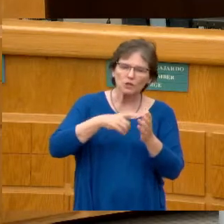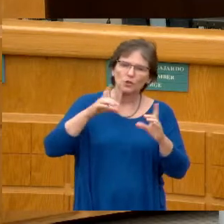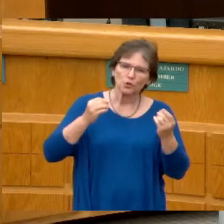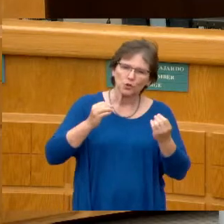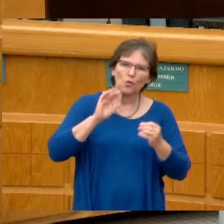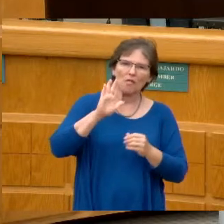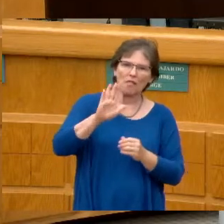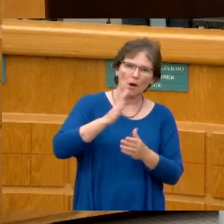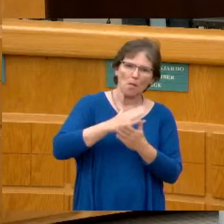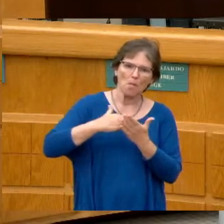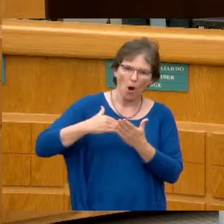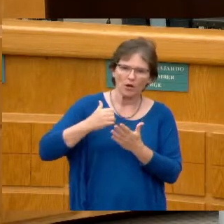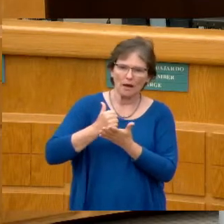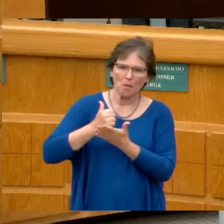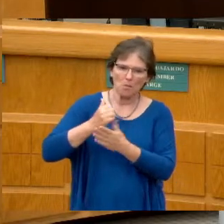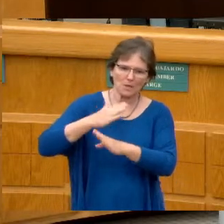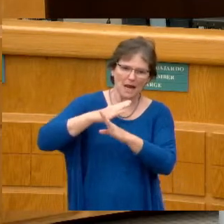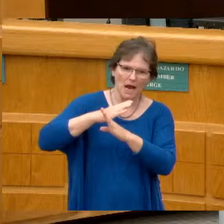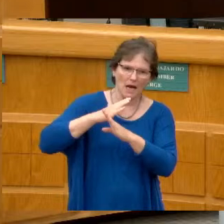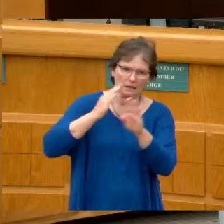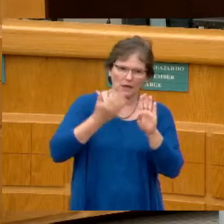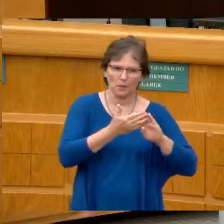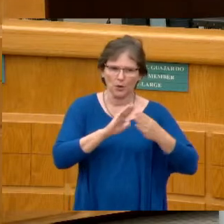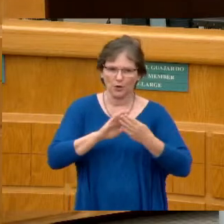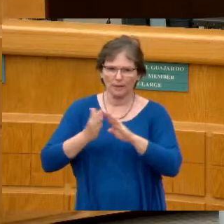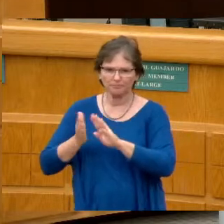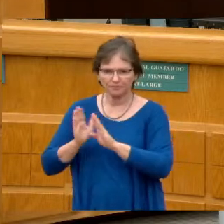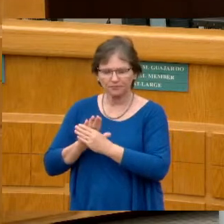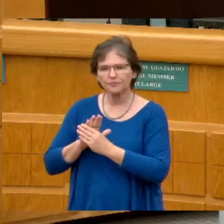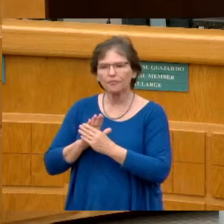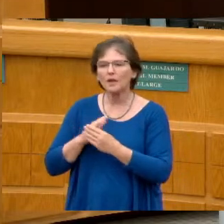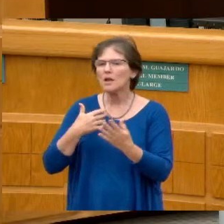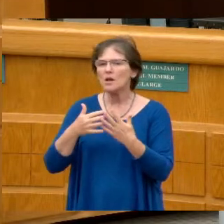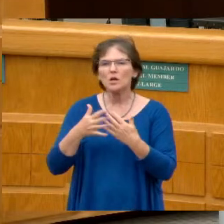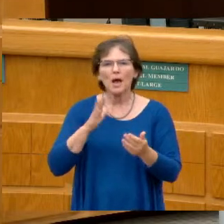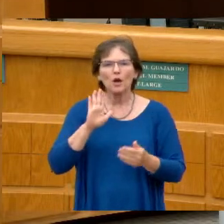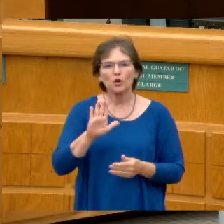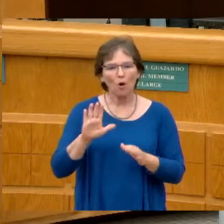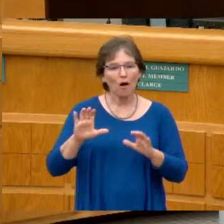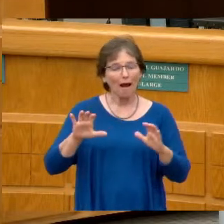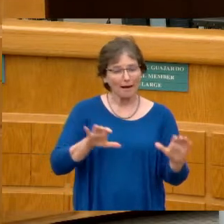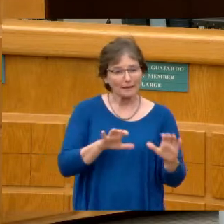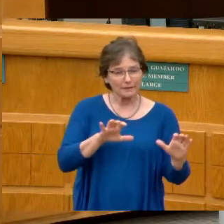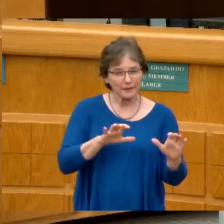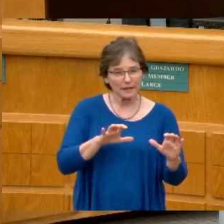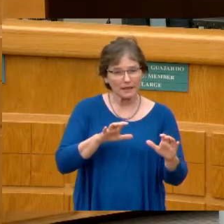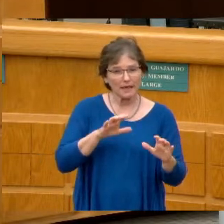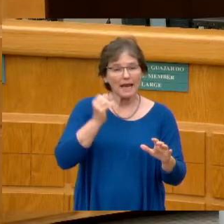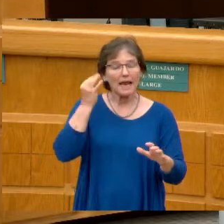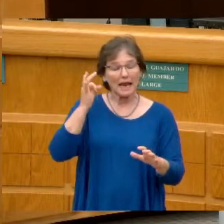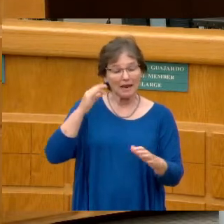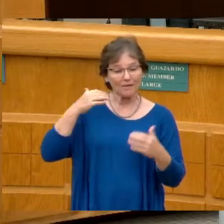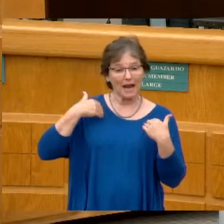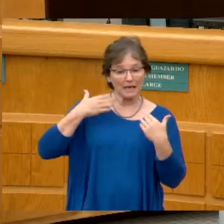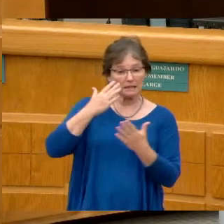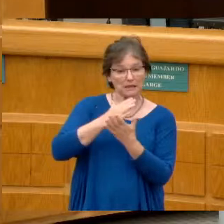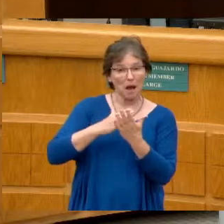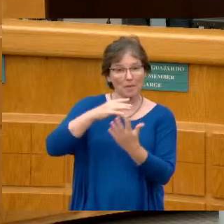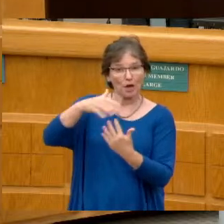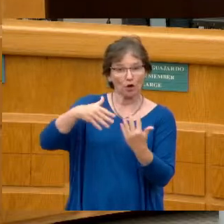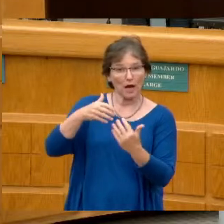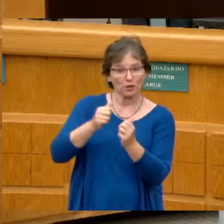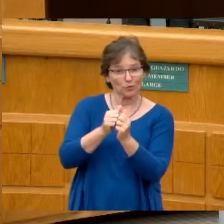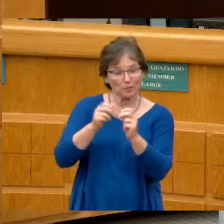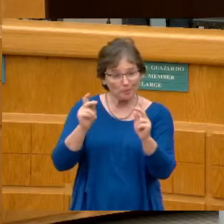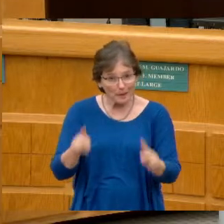COVID-19. This must be our goal as a community. If one group does not make this their